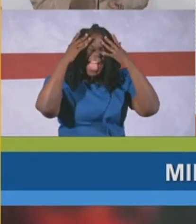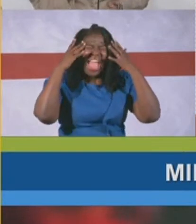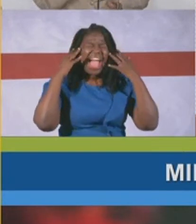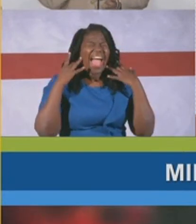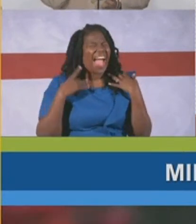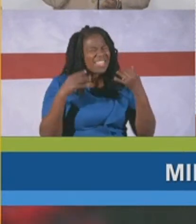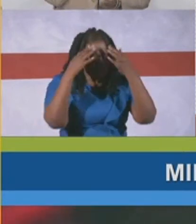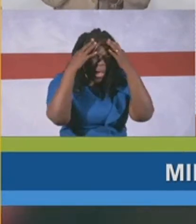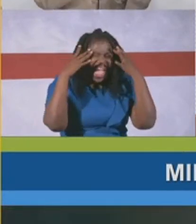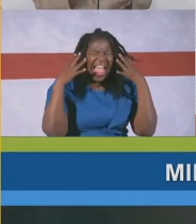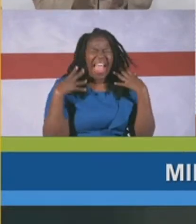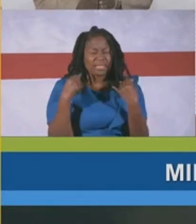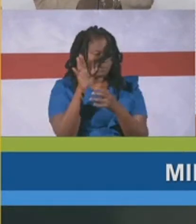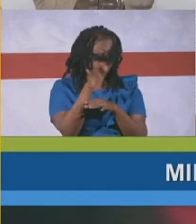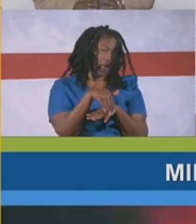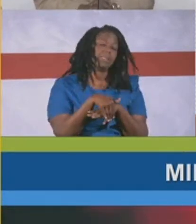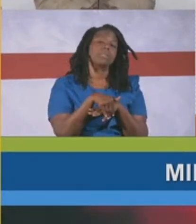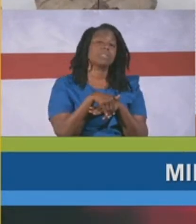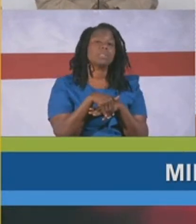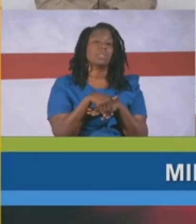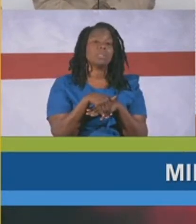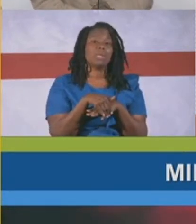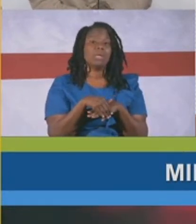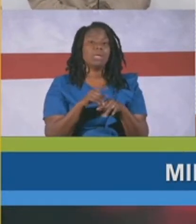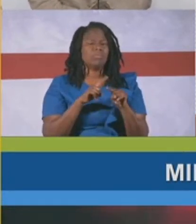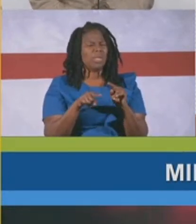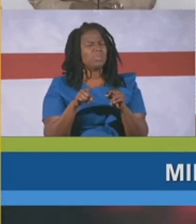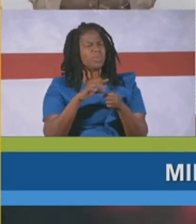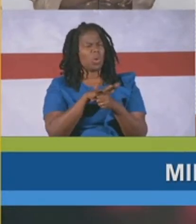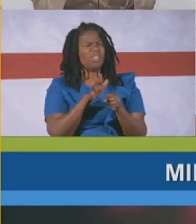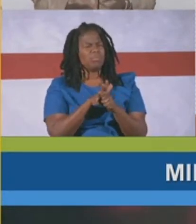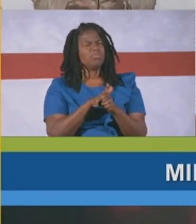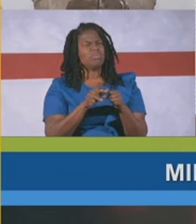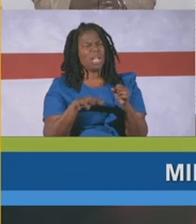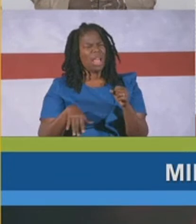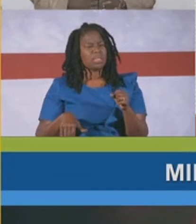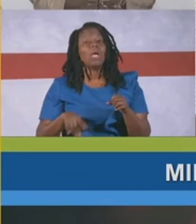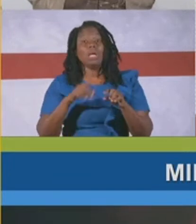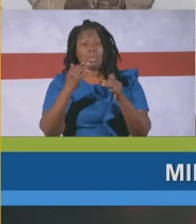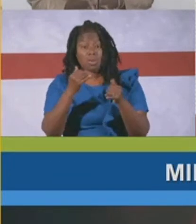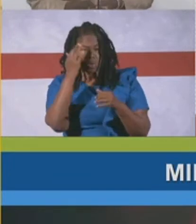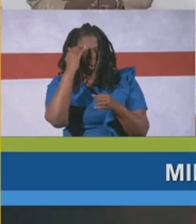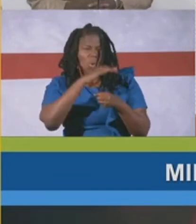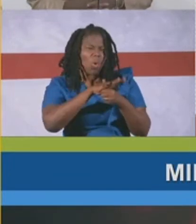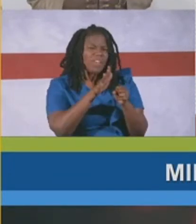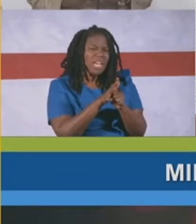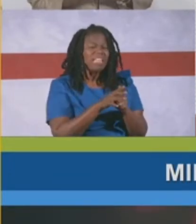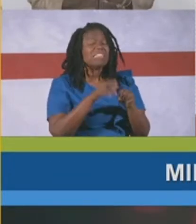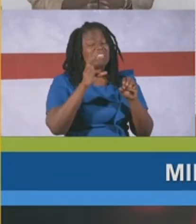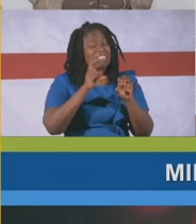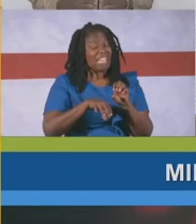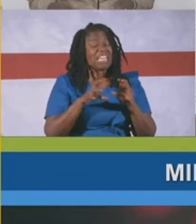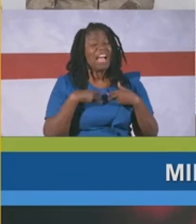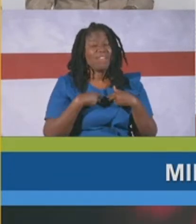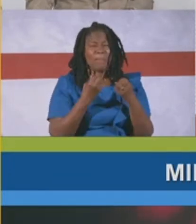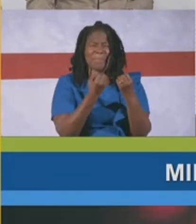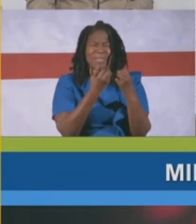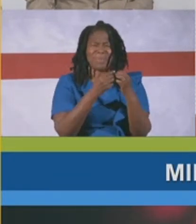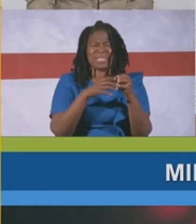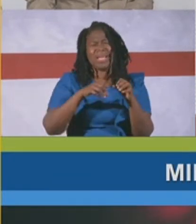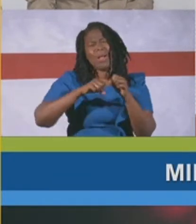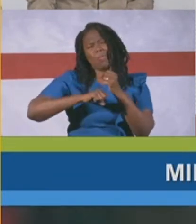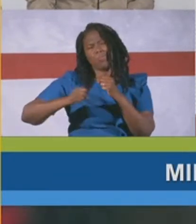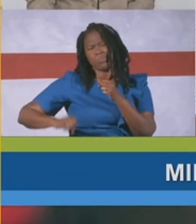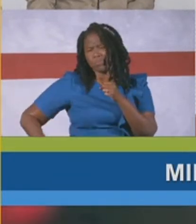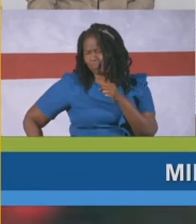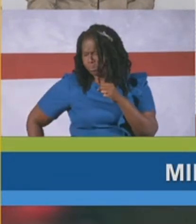than patients with COVID. On the other hand, as you know, patients with COVID can present with diarrhea, loss of taste, sore throat,